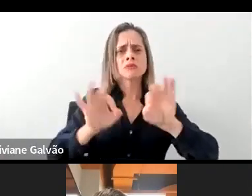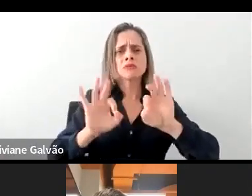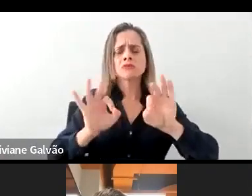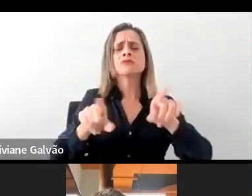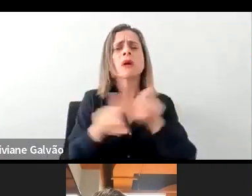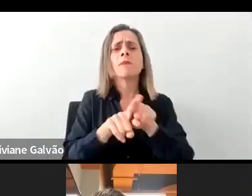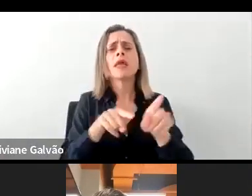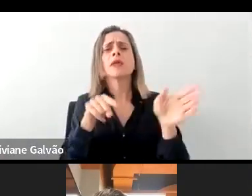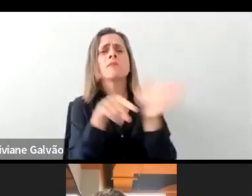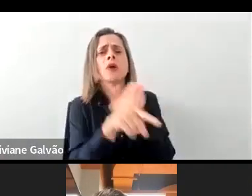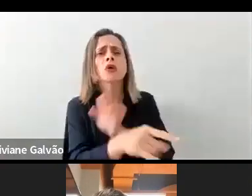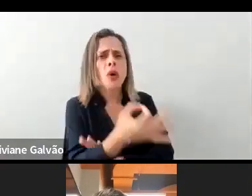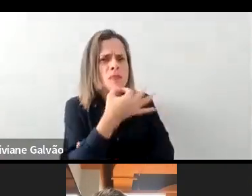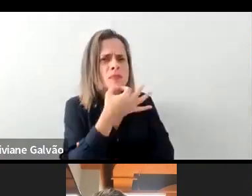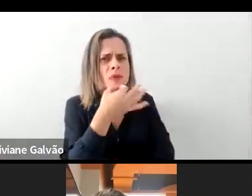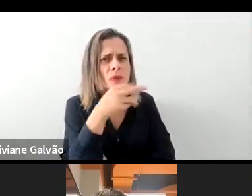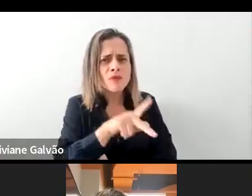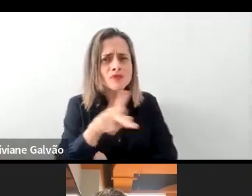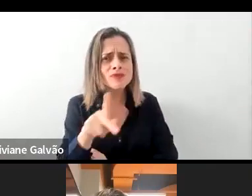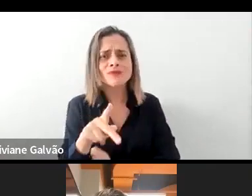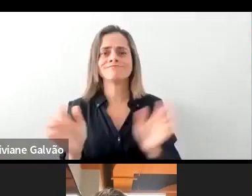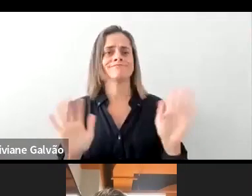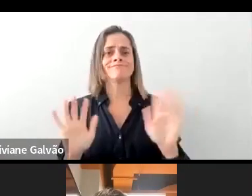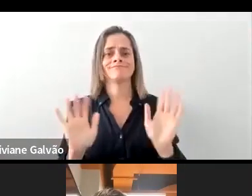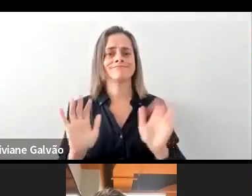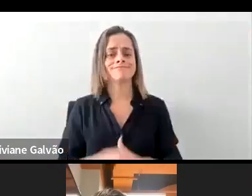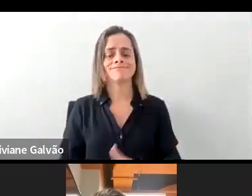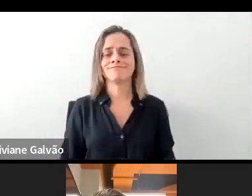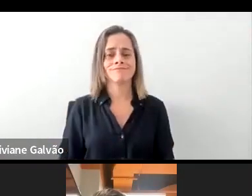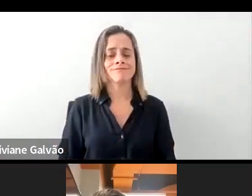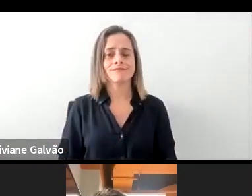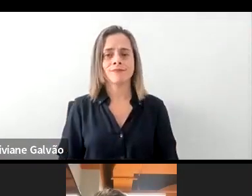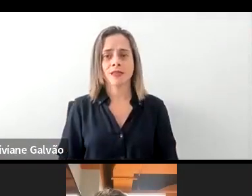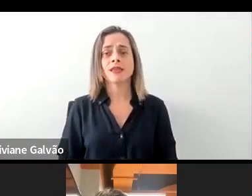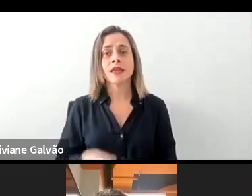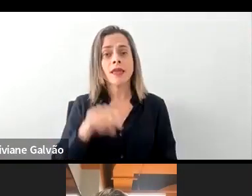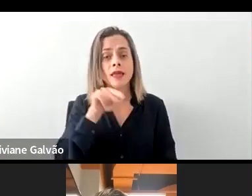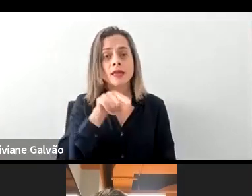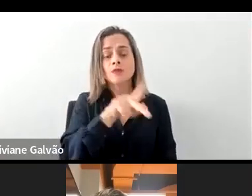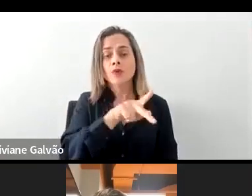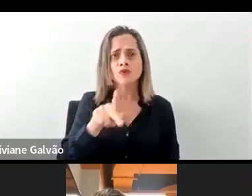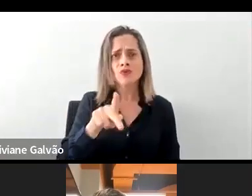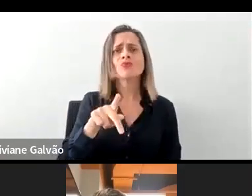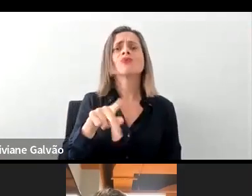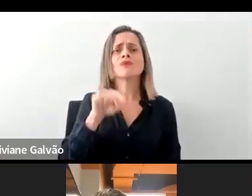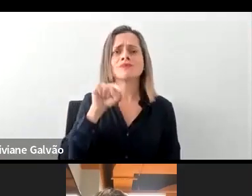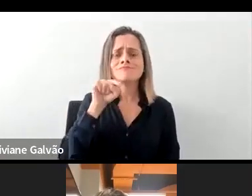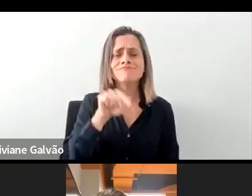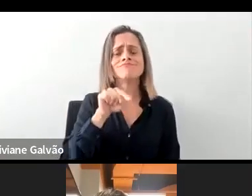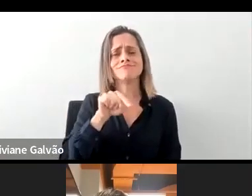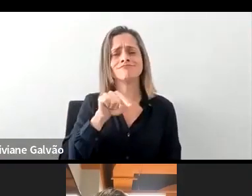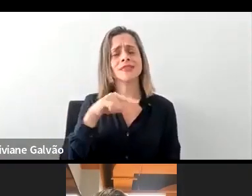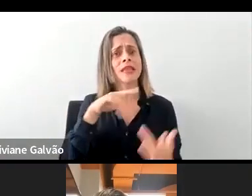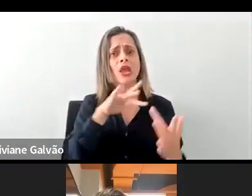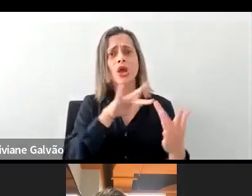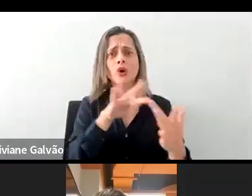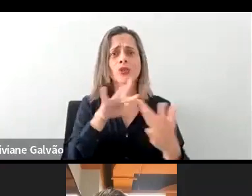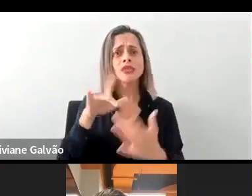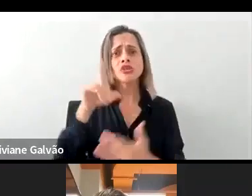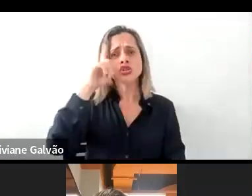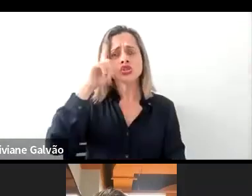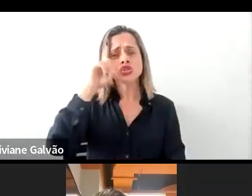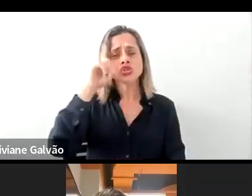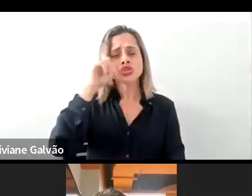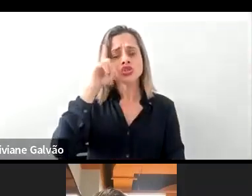real contact with the students. That's sometimes why you question ourselves. You impose a curriculum,